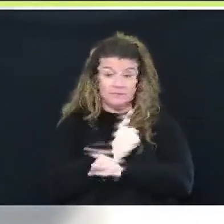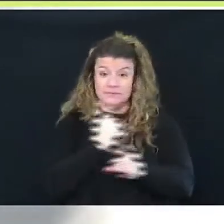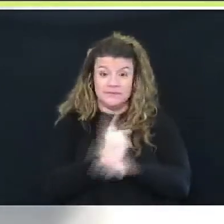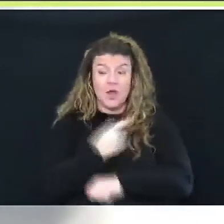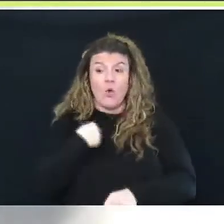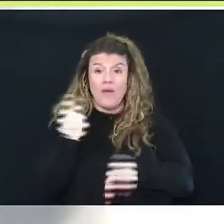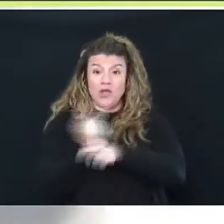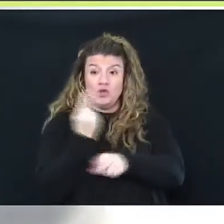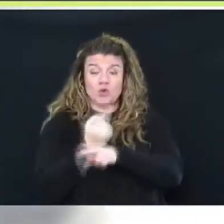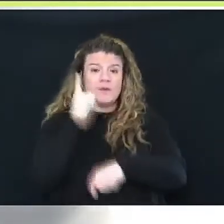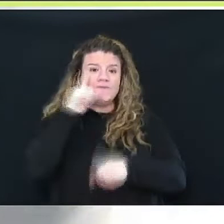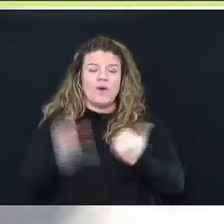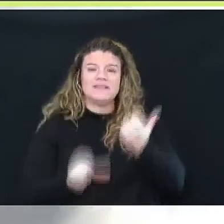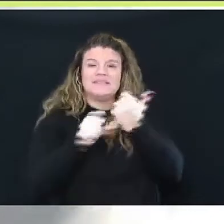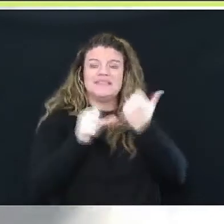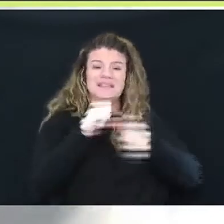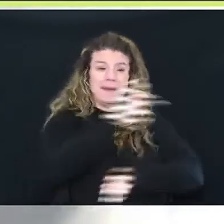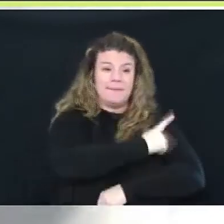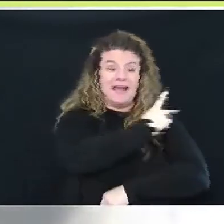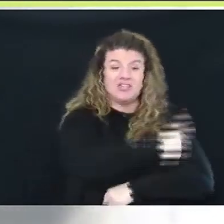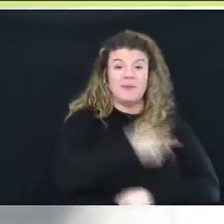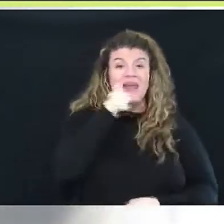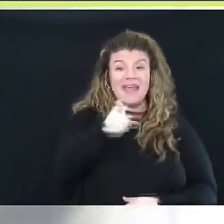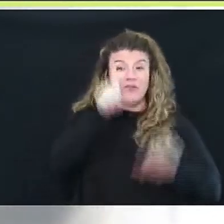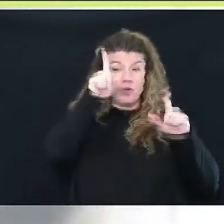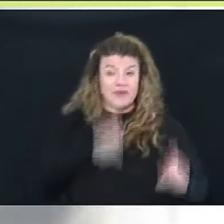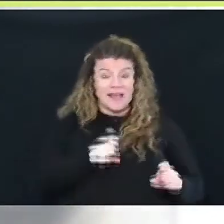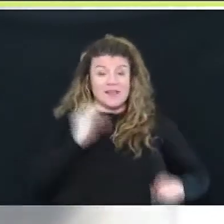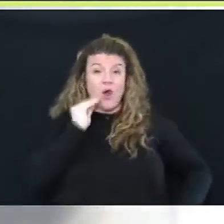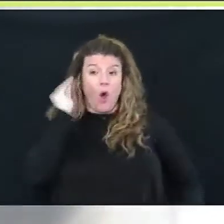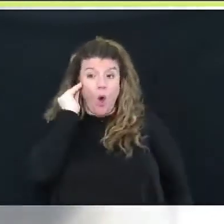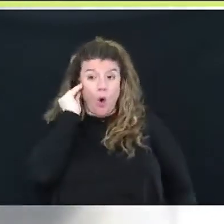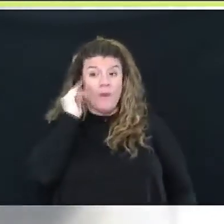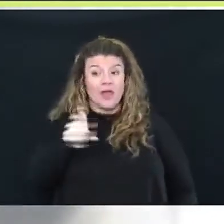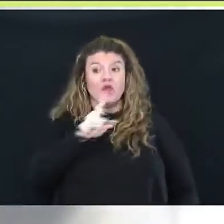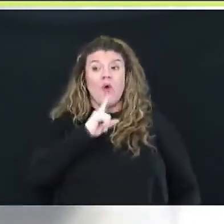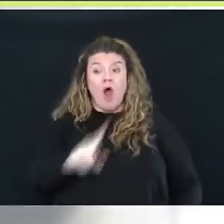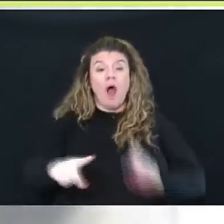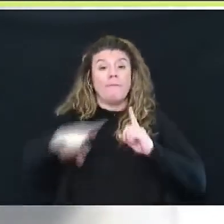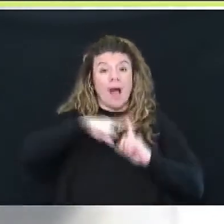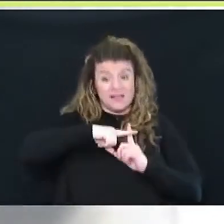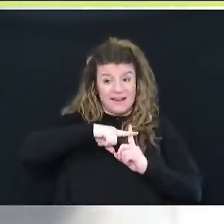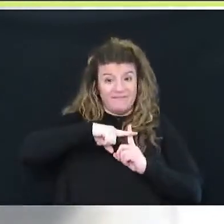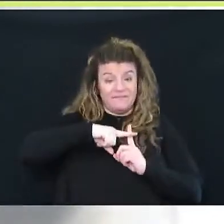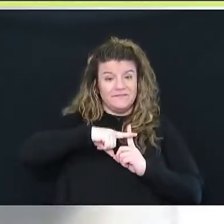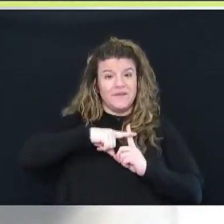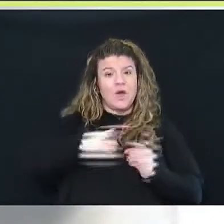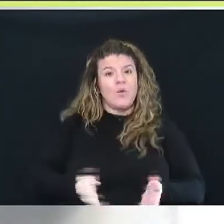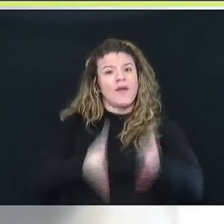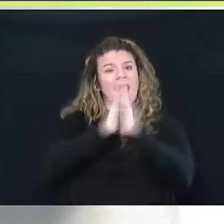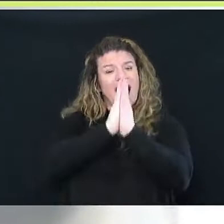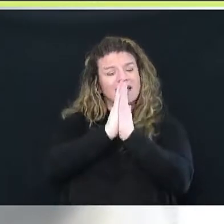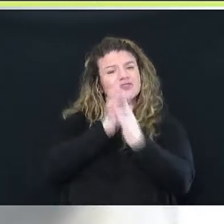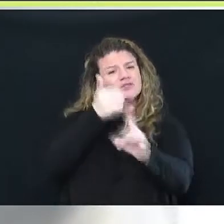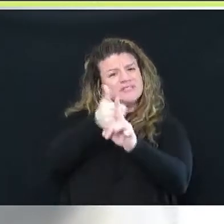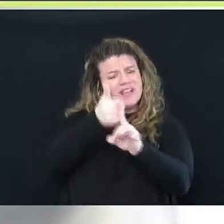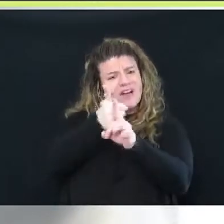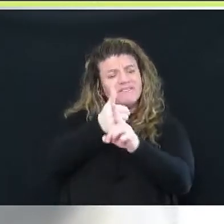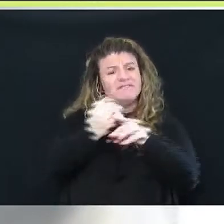for assisting patients. But if you test at home and you're COVID positive, we do ask that you go ahead and